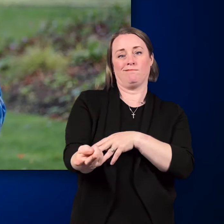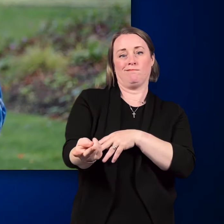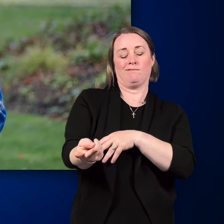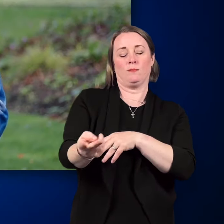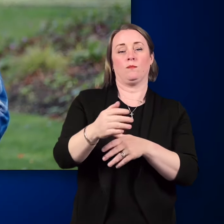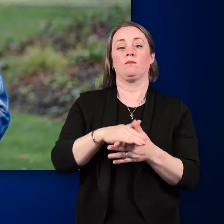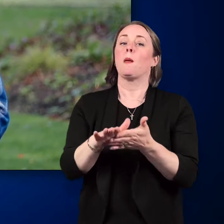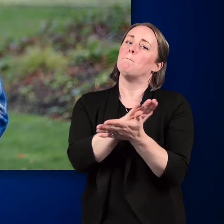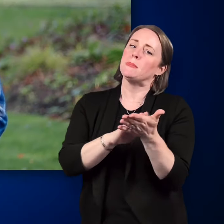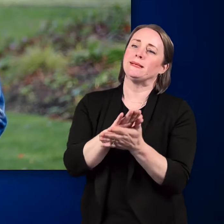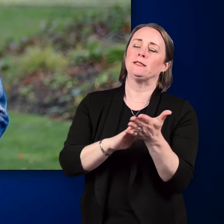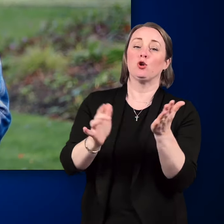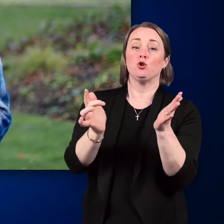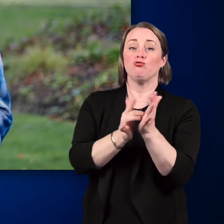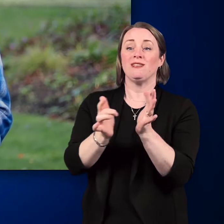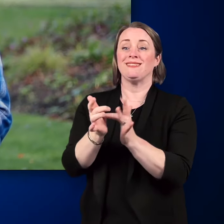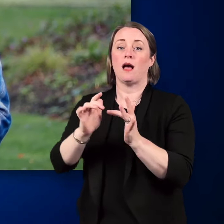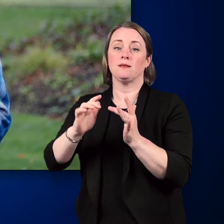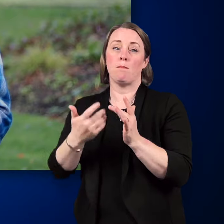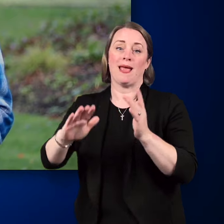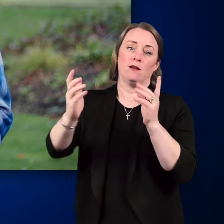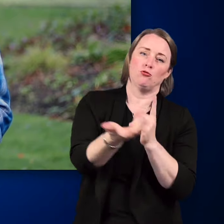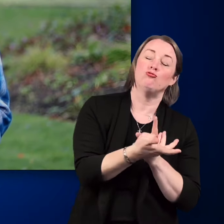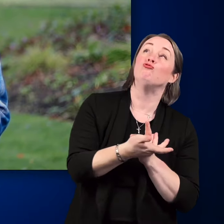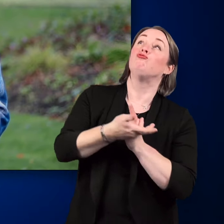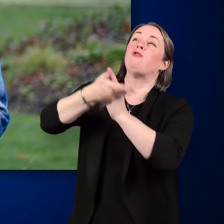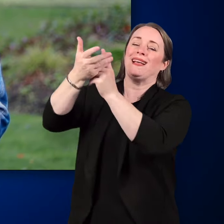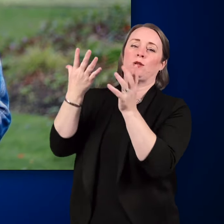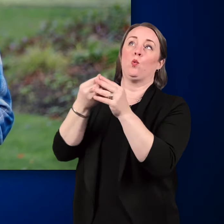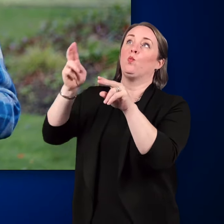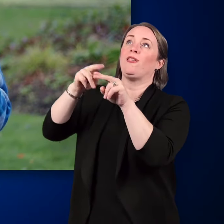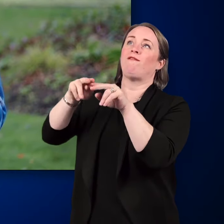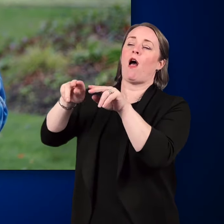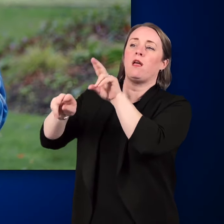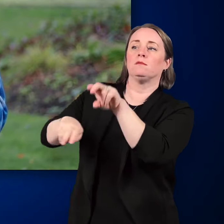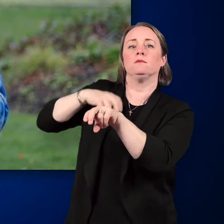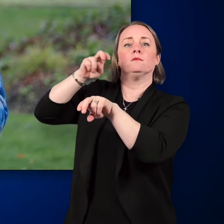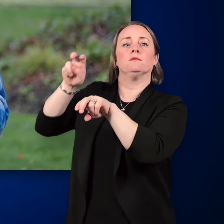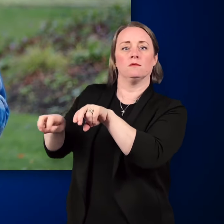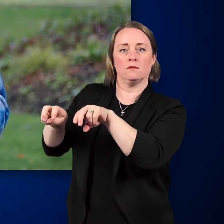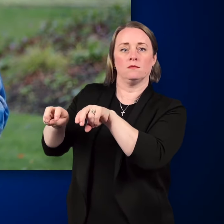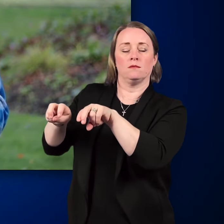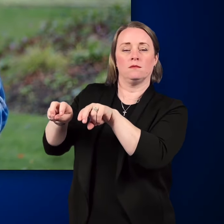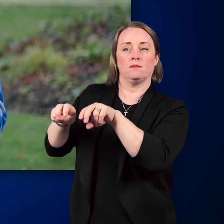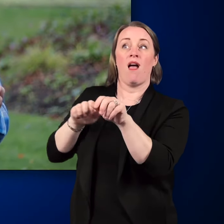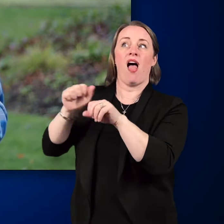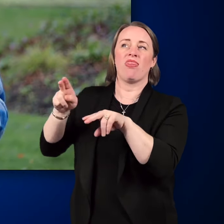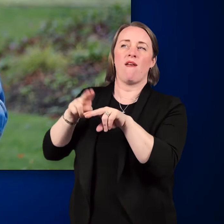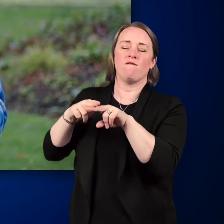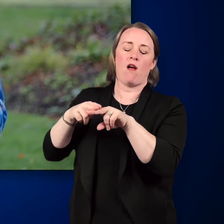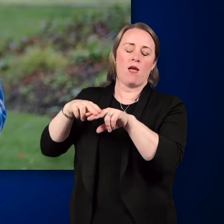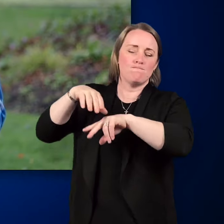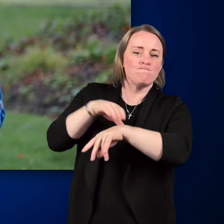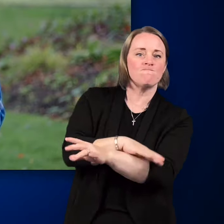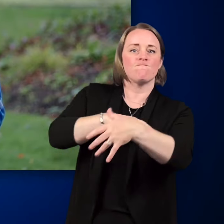raised Jesus up. He is seated at the right hand of the Father. And the Father goes to work then in delivering